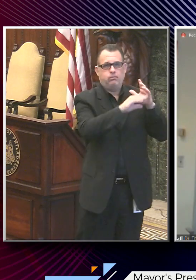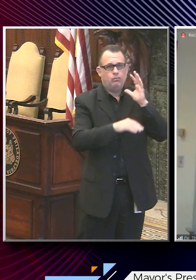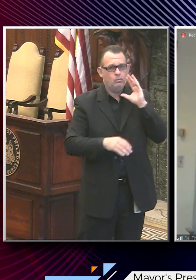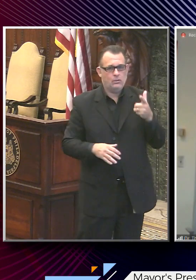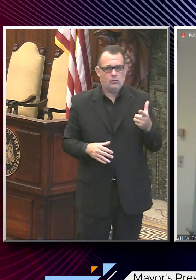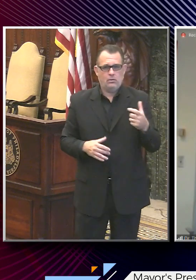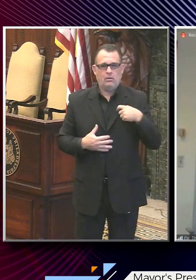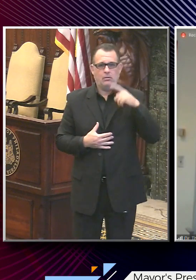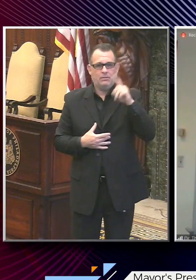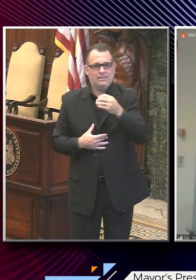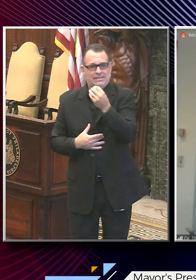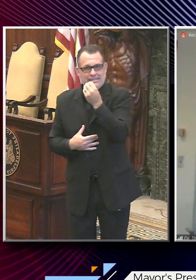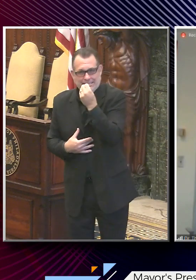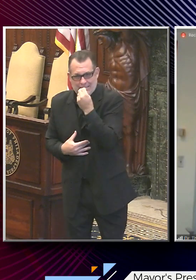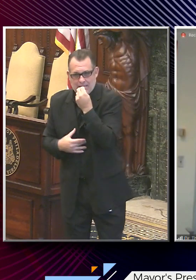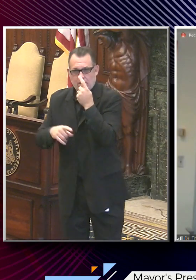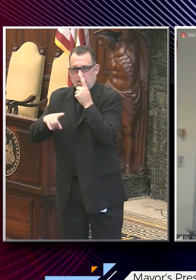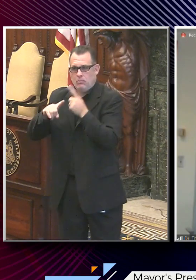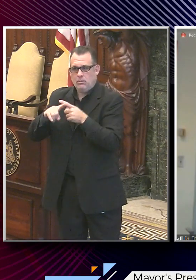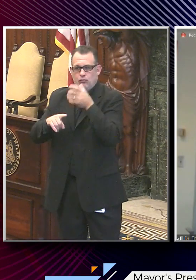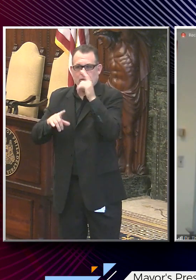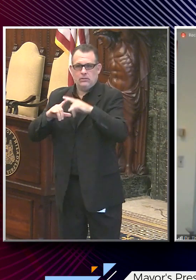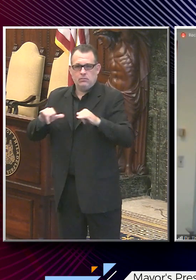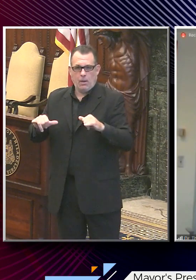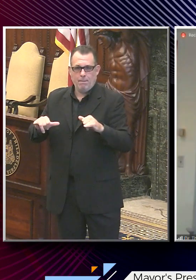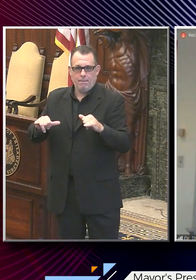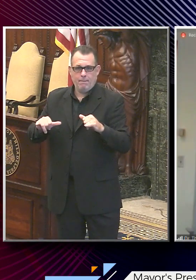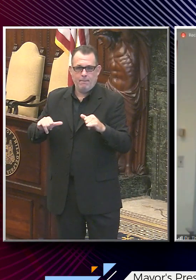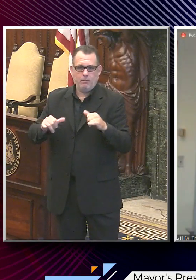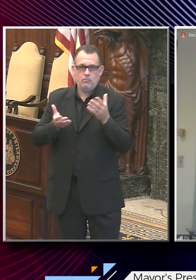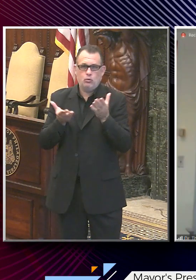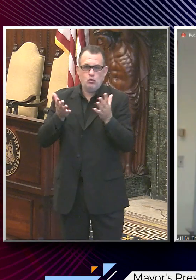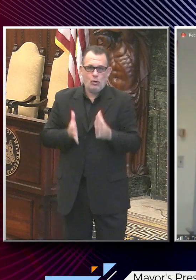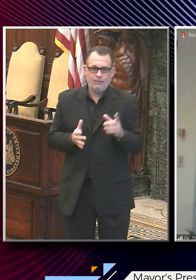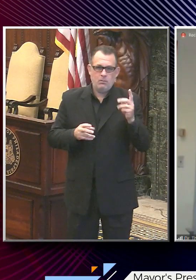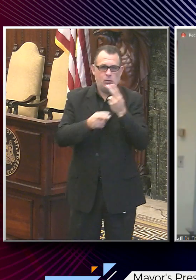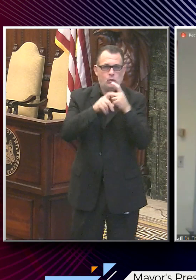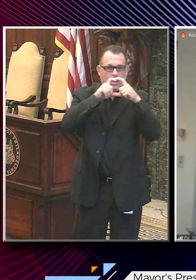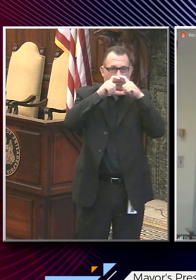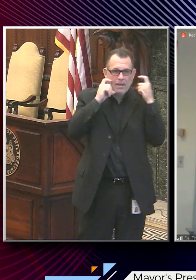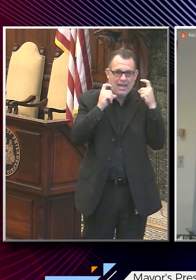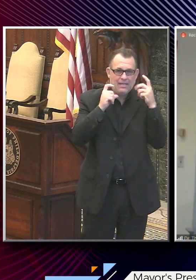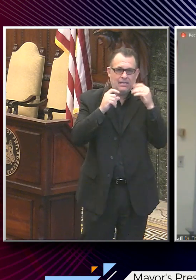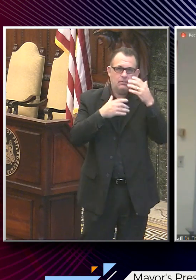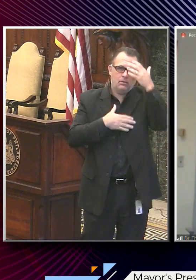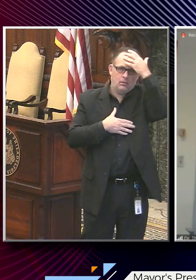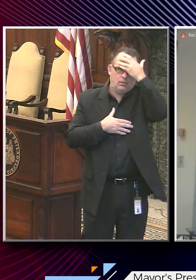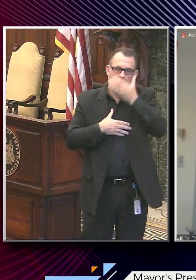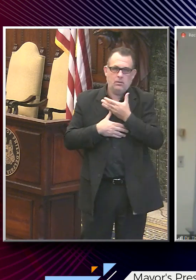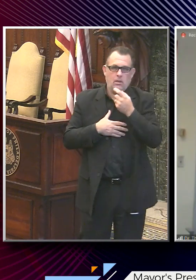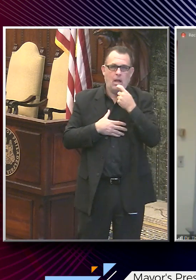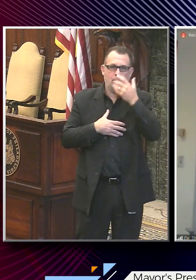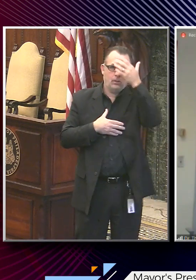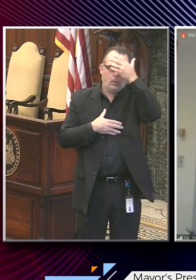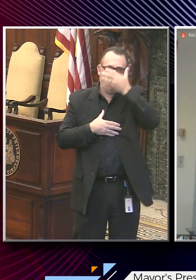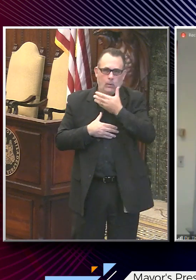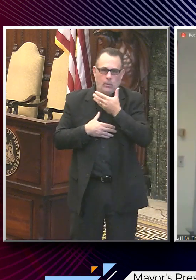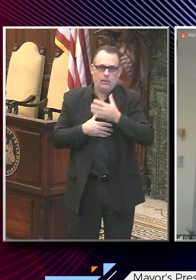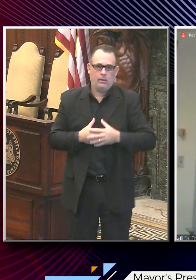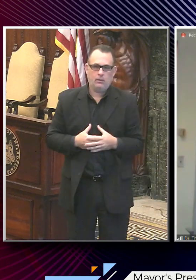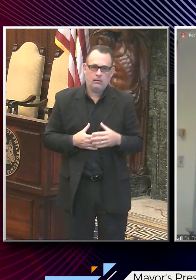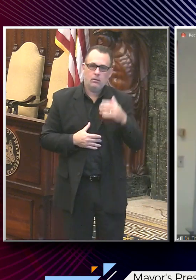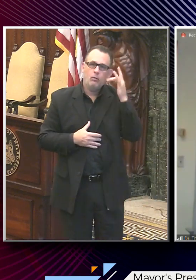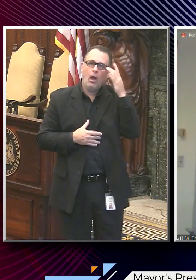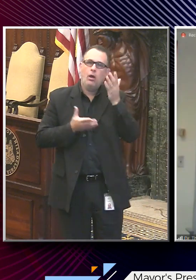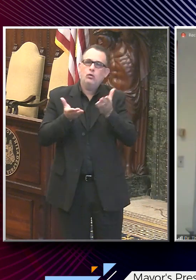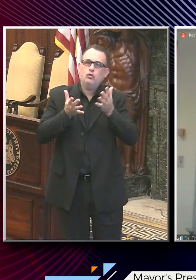reopen. The servers must wear face masks and face shields because the servers are the people who are